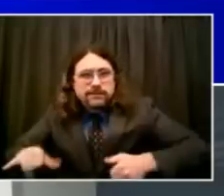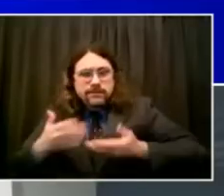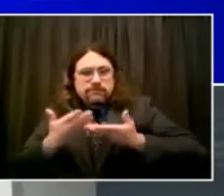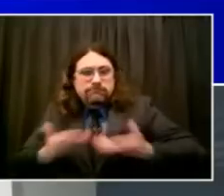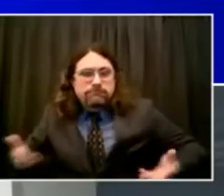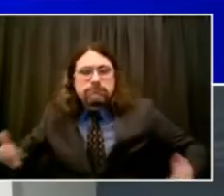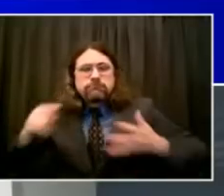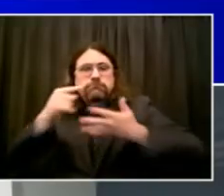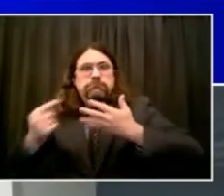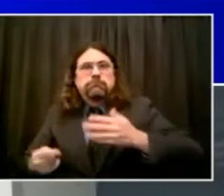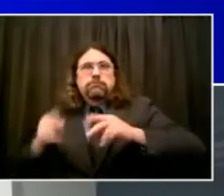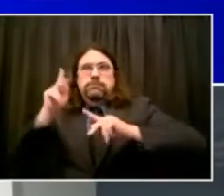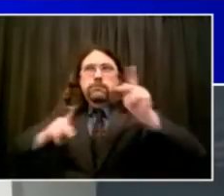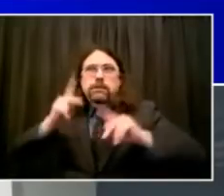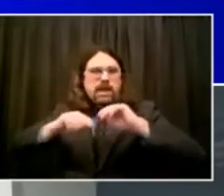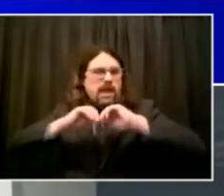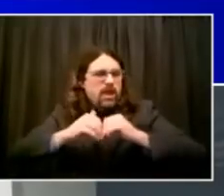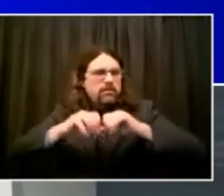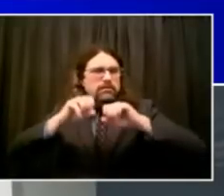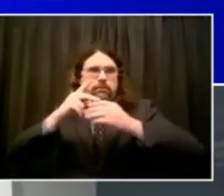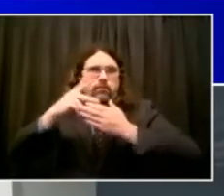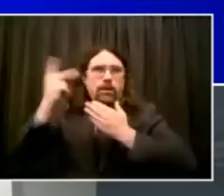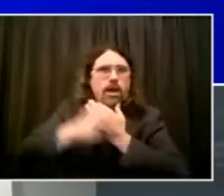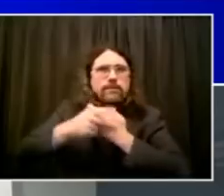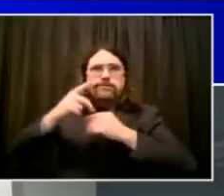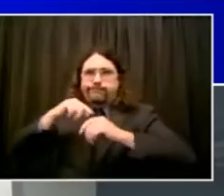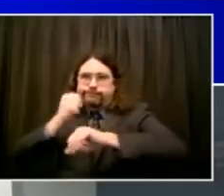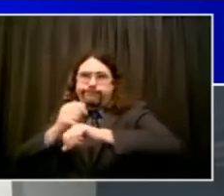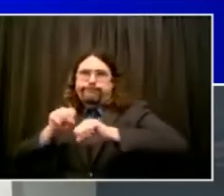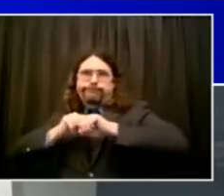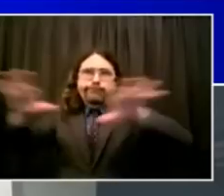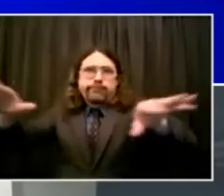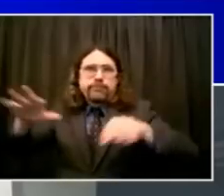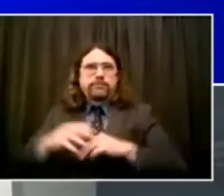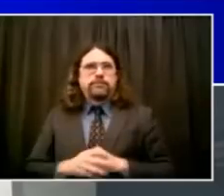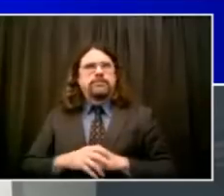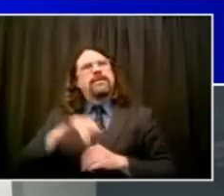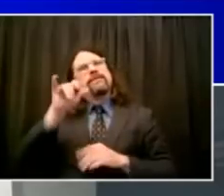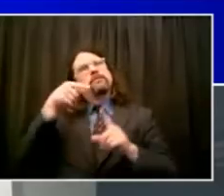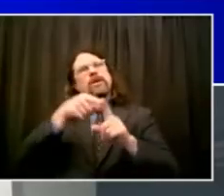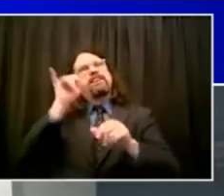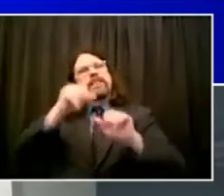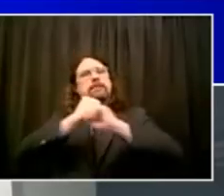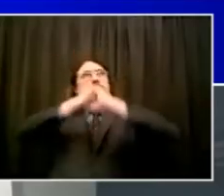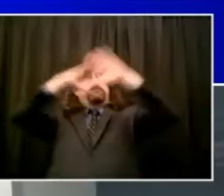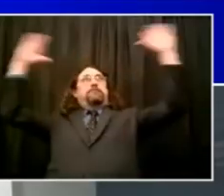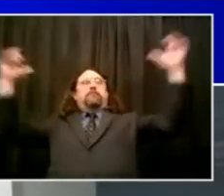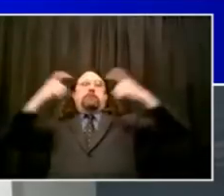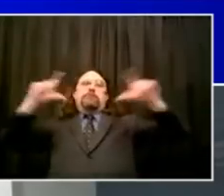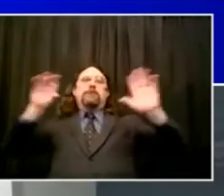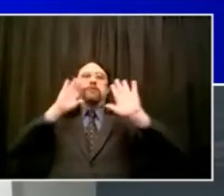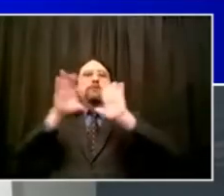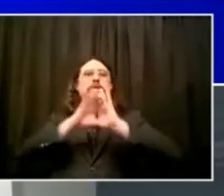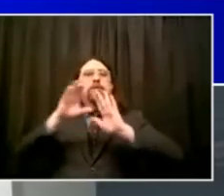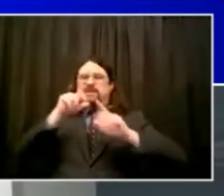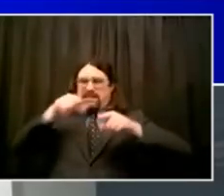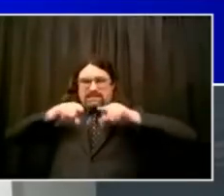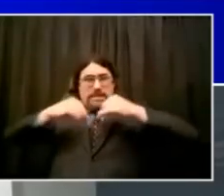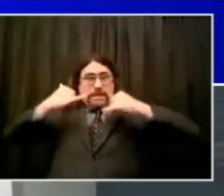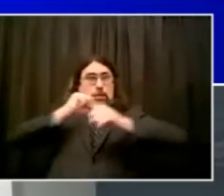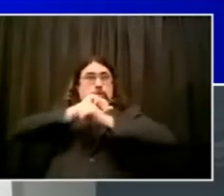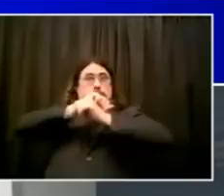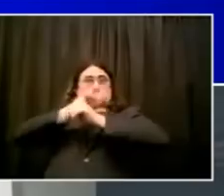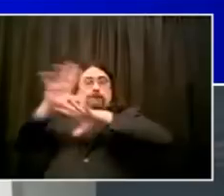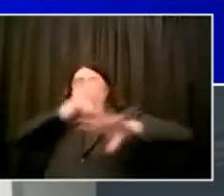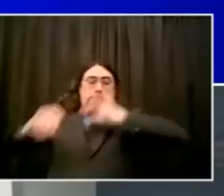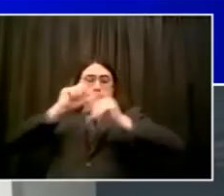you we can do today, but it will be part of our recovery planning. We have said we're not just going to bring the city back, we're going to